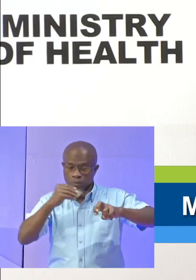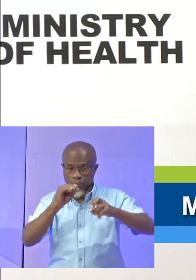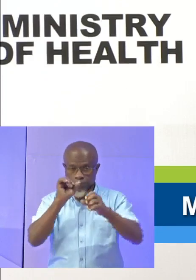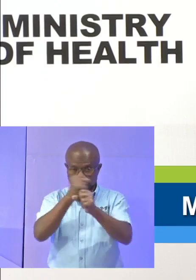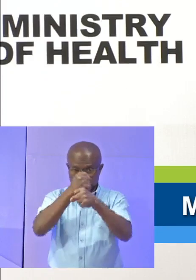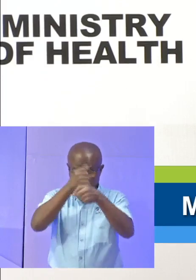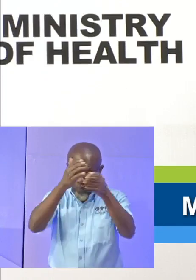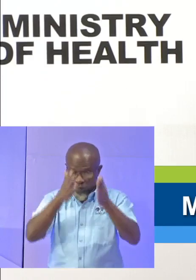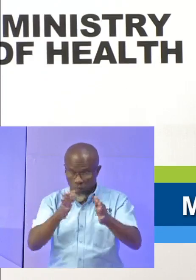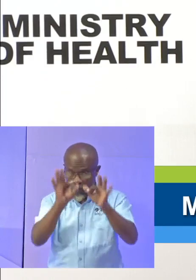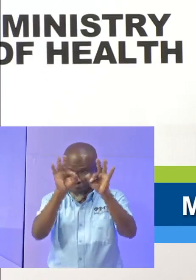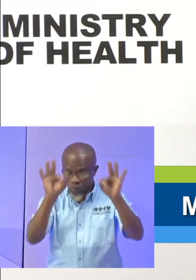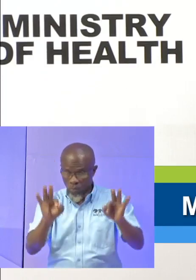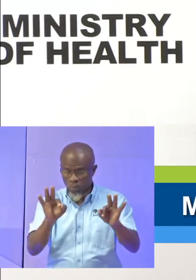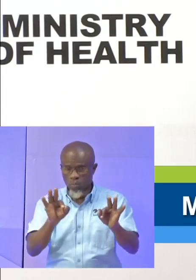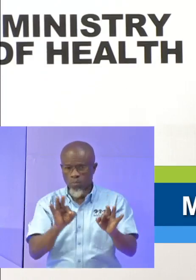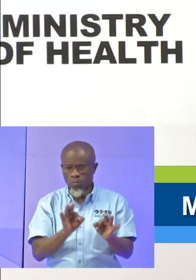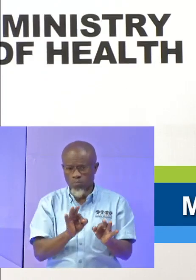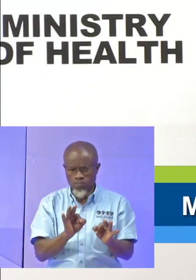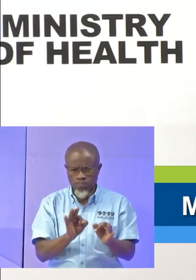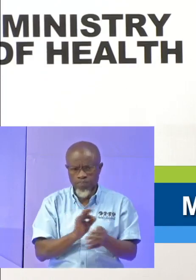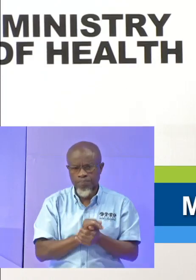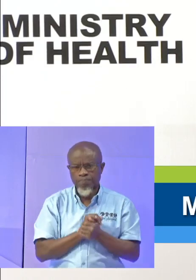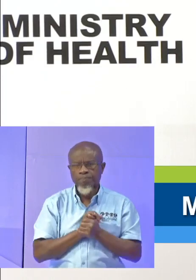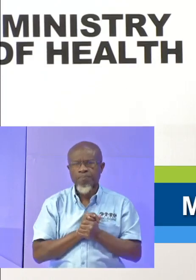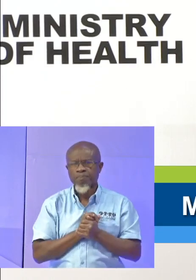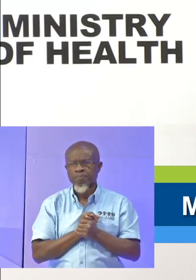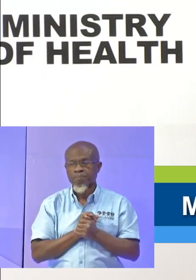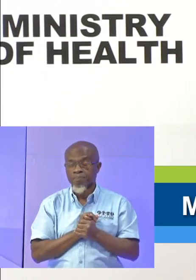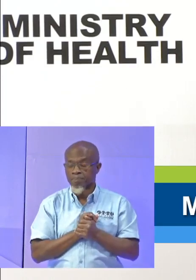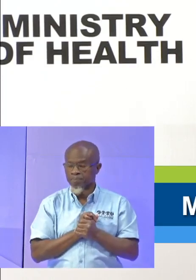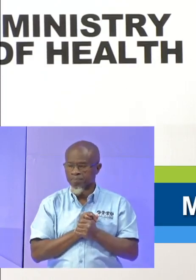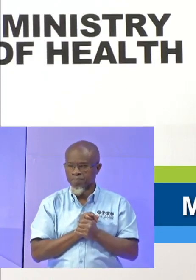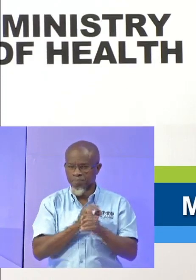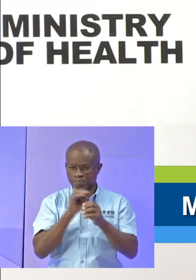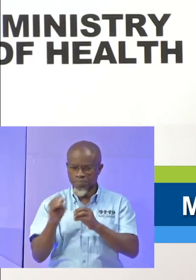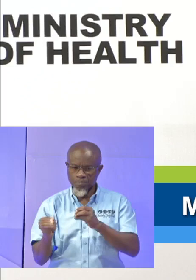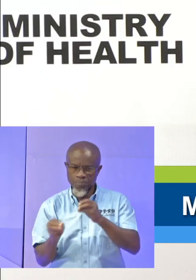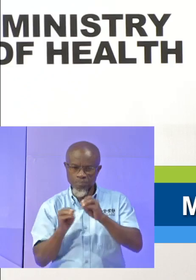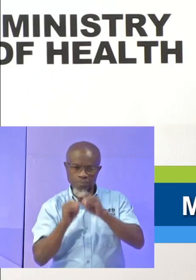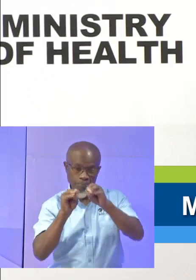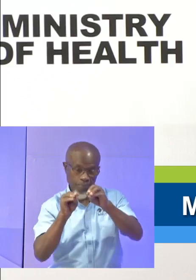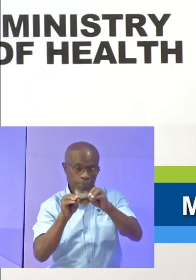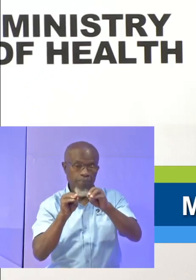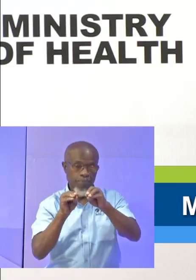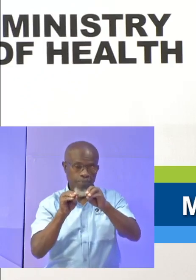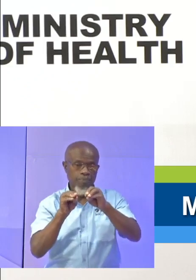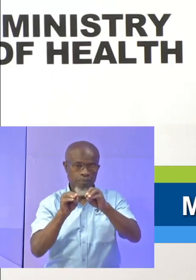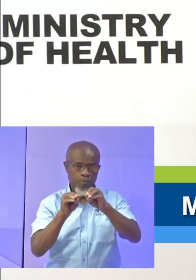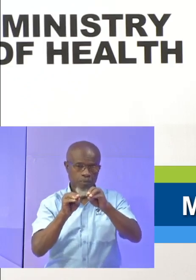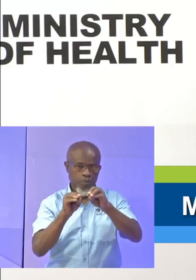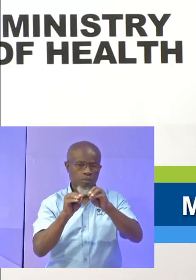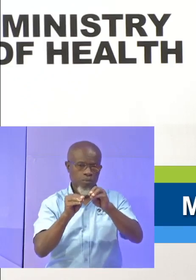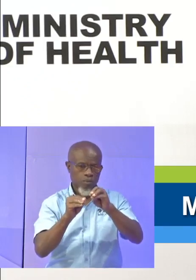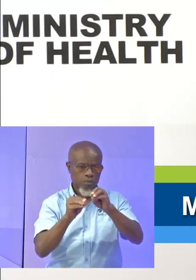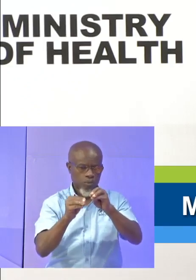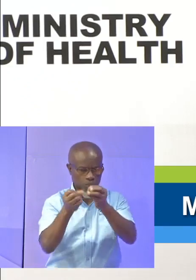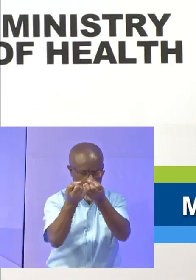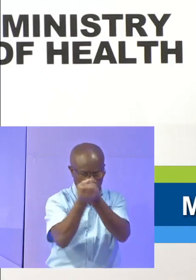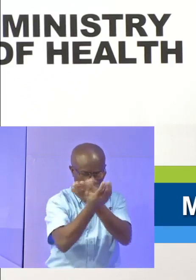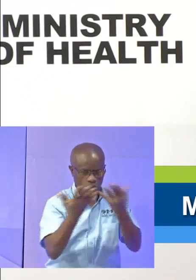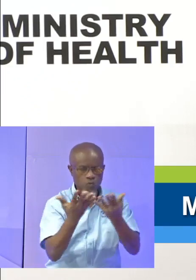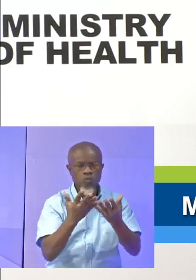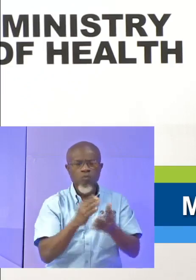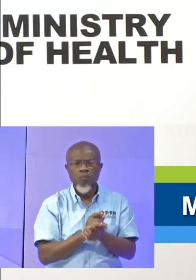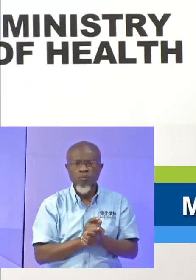and usually they put this in their documentation, that they roll back and will give an expiry